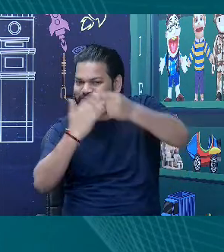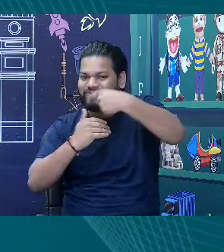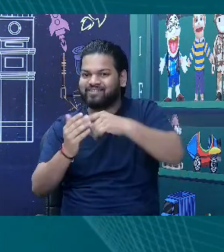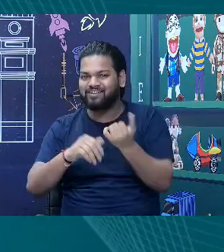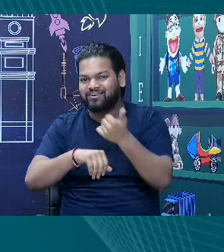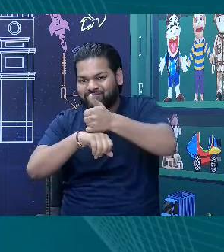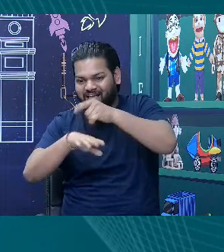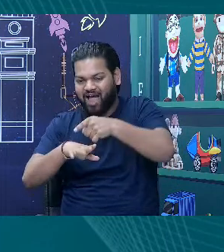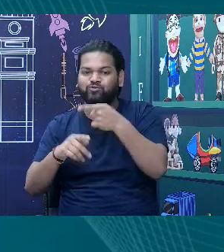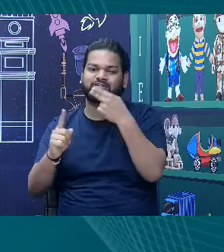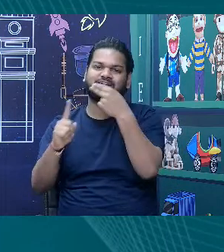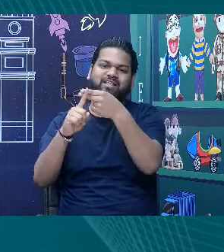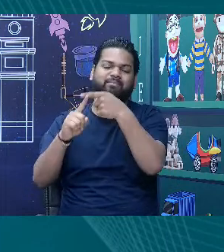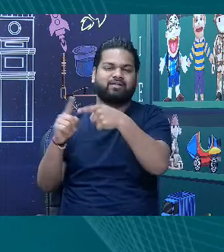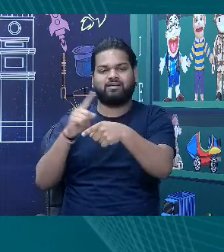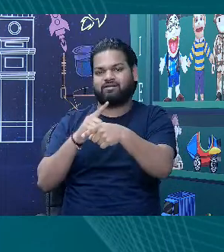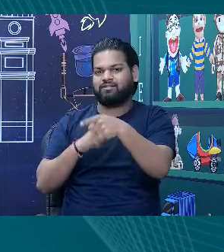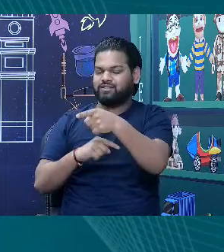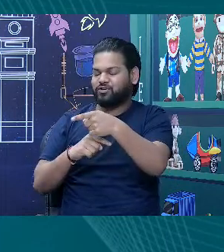map. Okay.